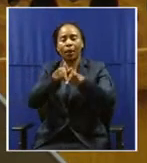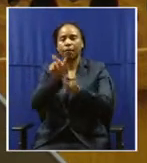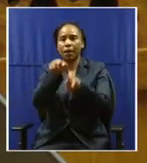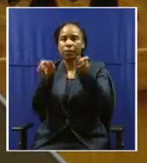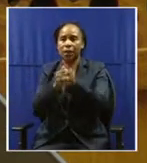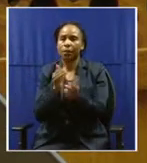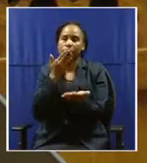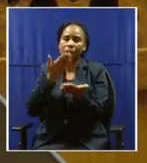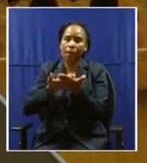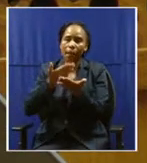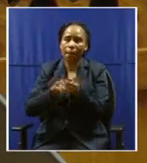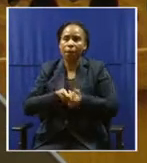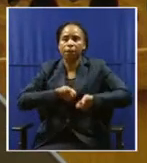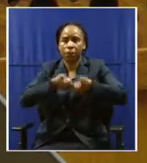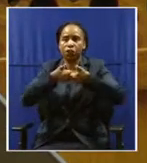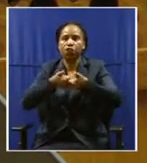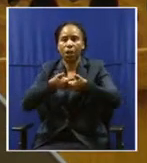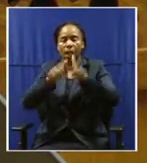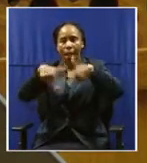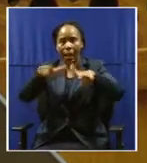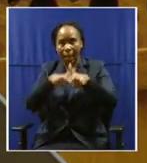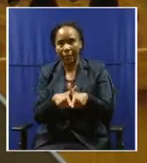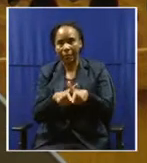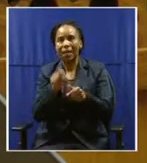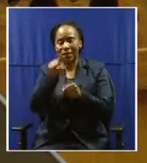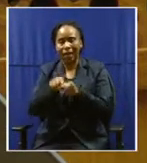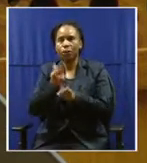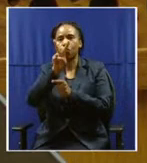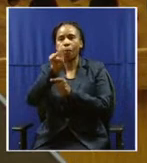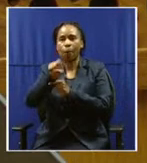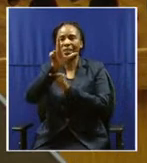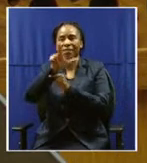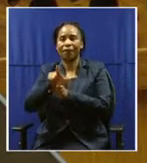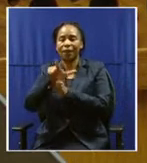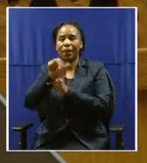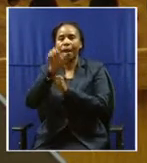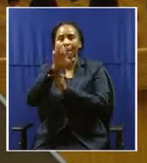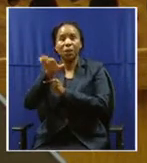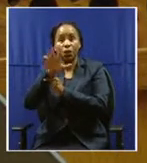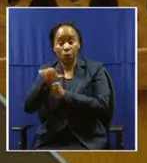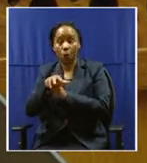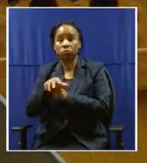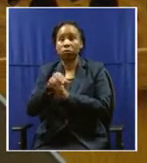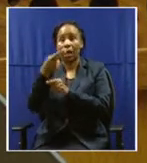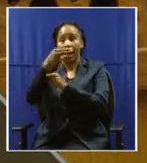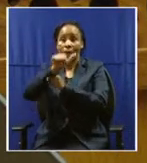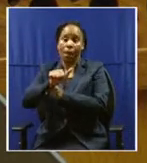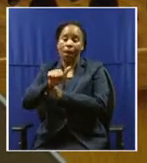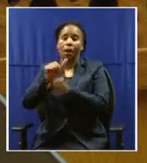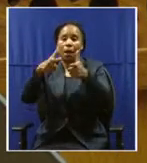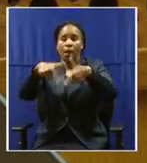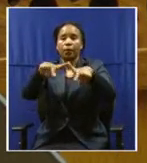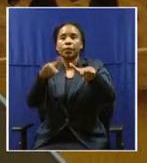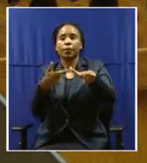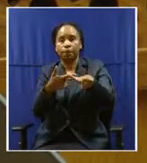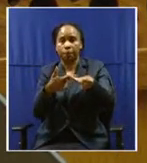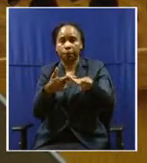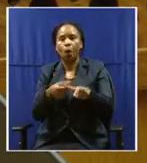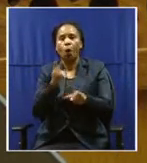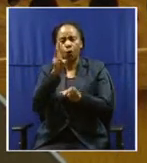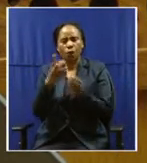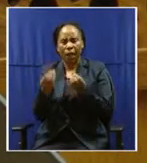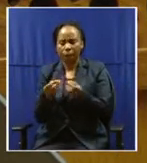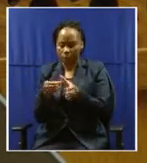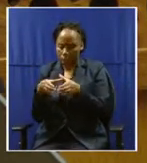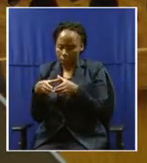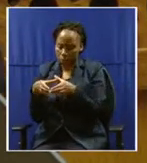the transfer of 2.7 million hectares of land. We are also pursuing programs to assist smallholder